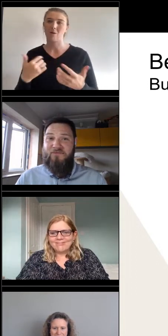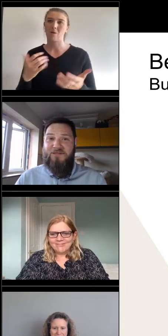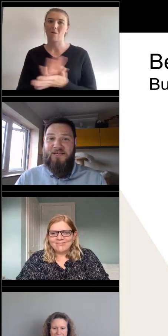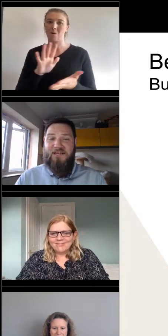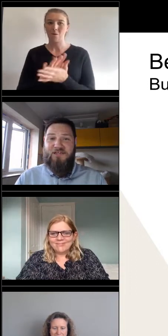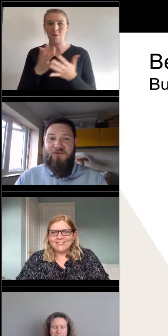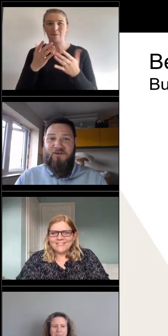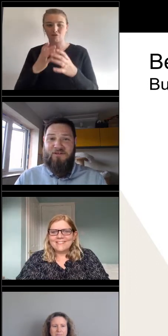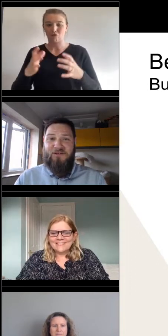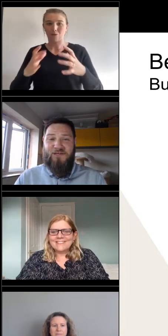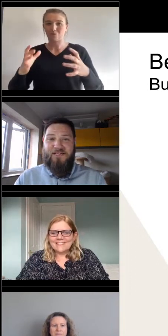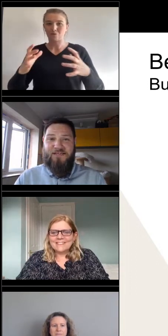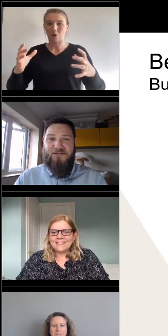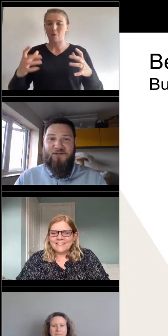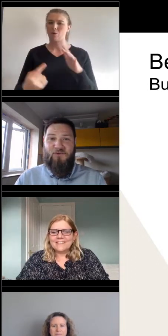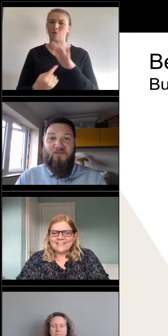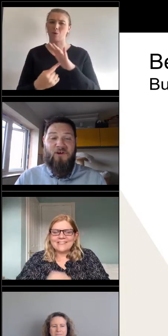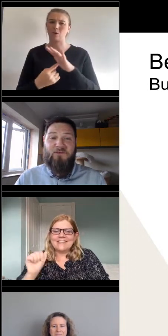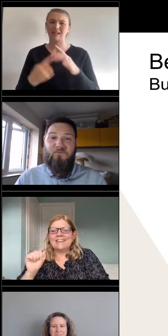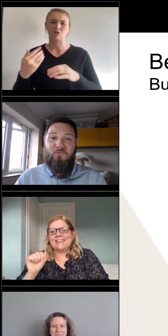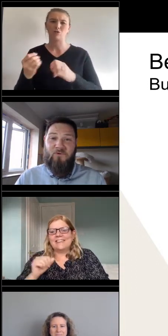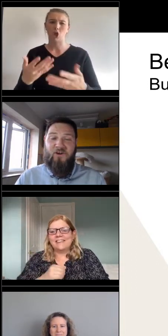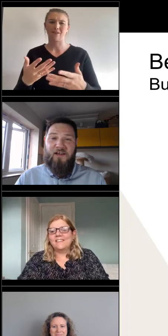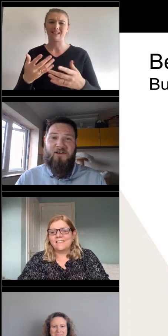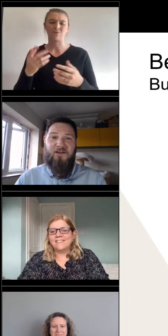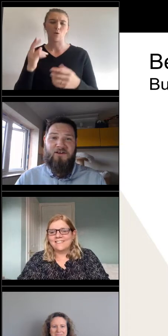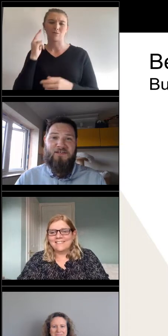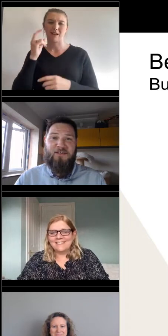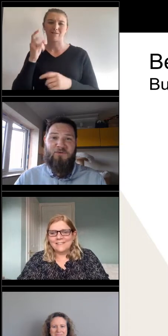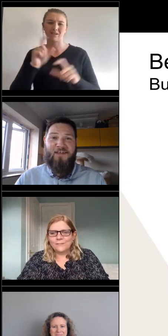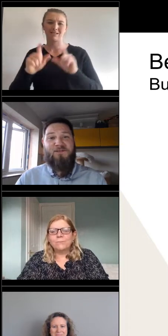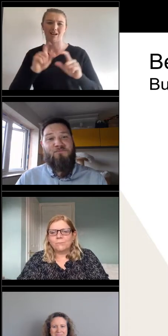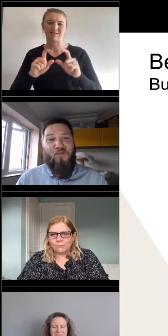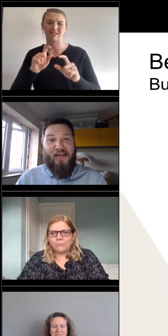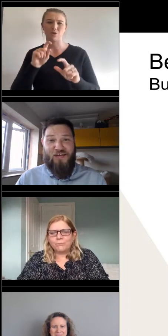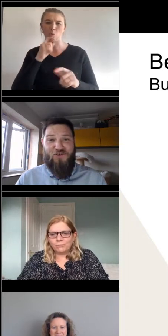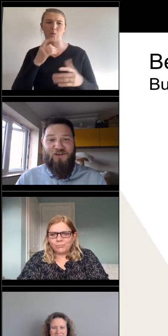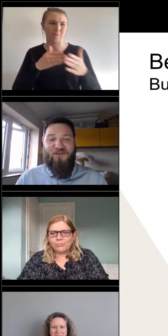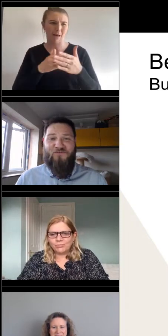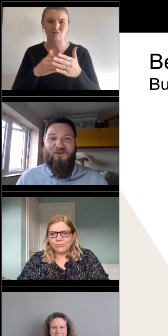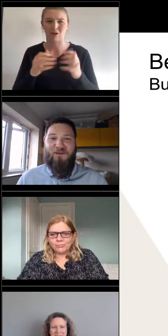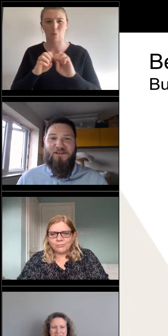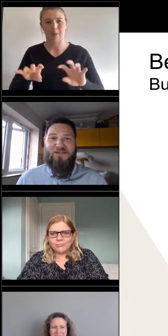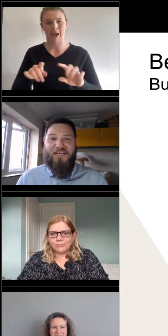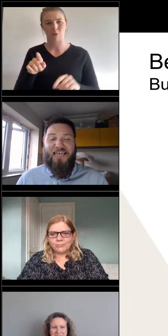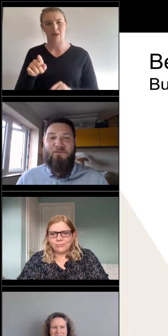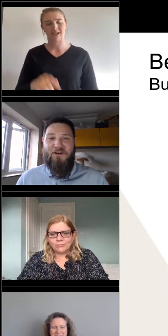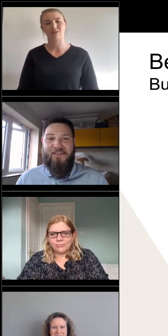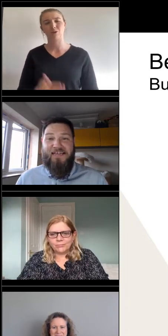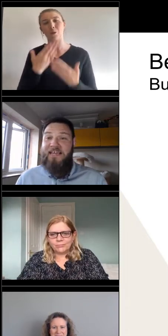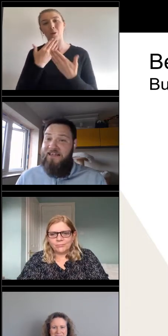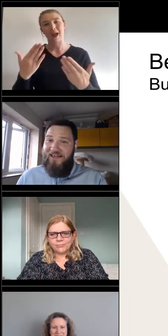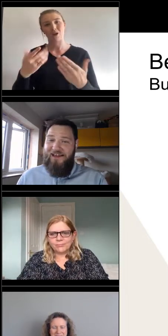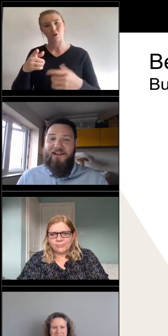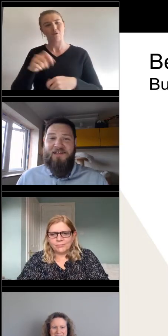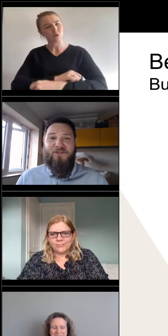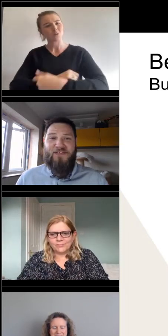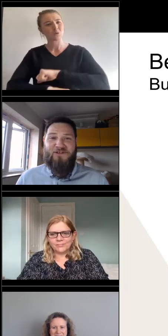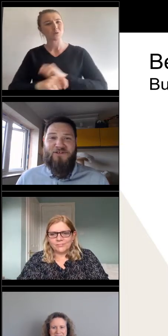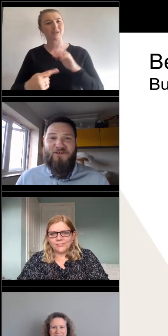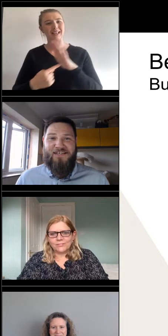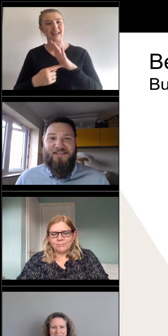essential service to scientists who otherwise would find it a lot harder to communicate. So thank you for being such a key part of that. And